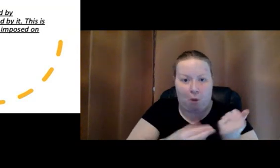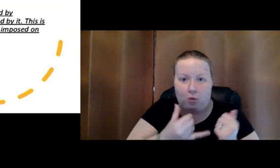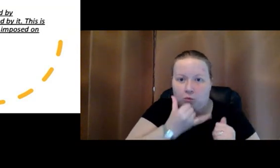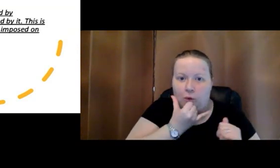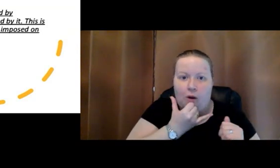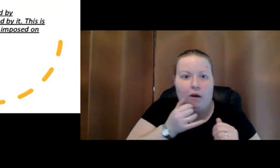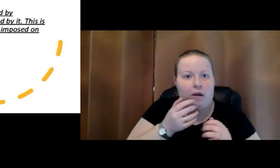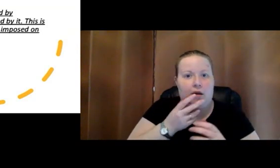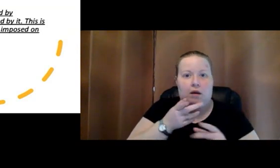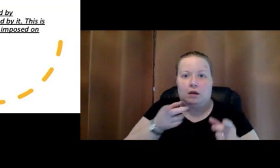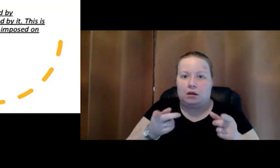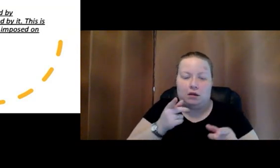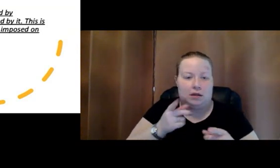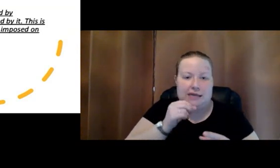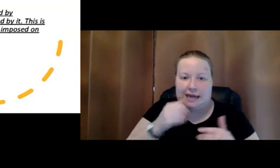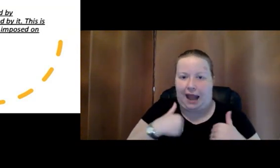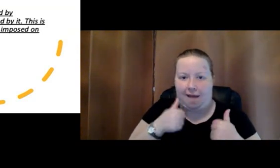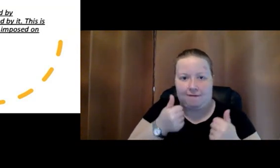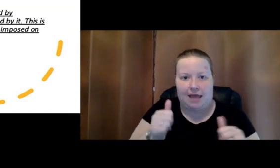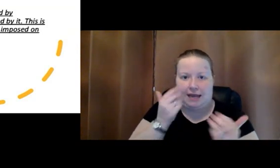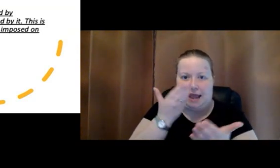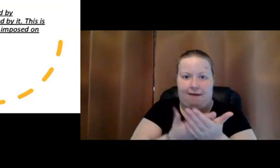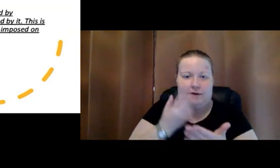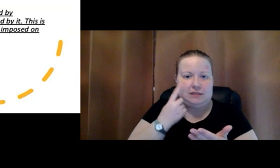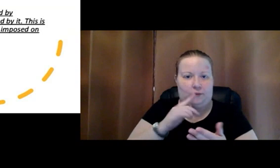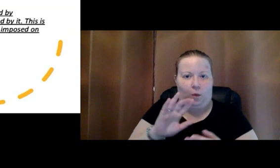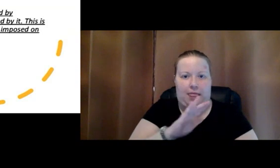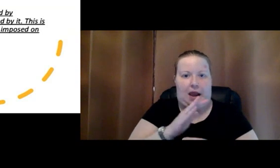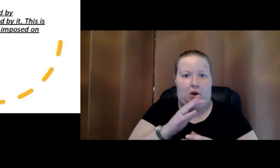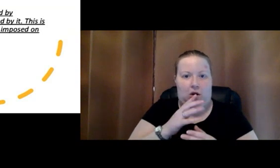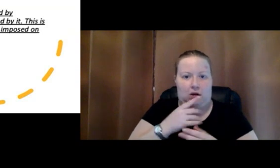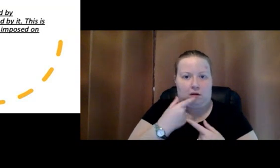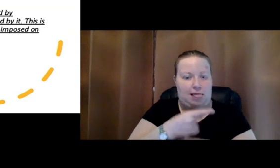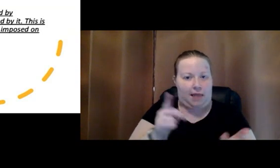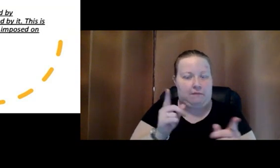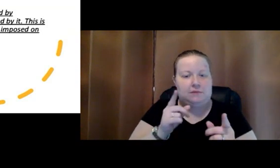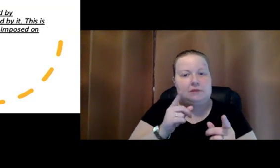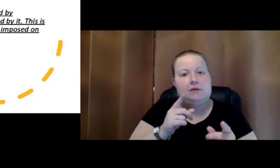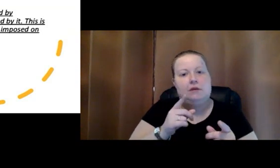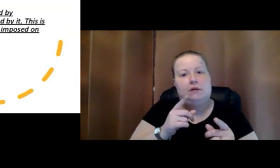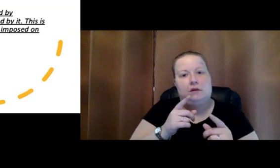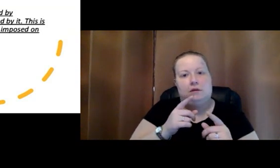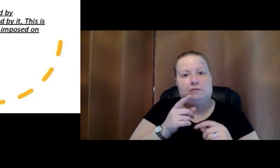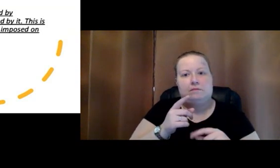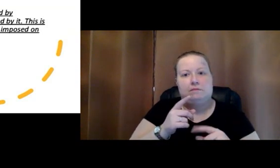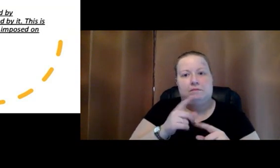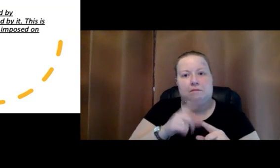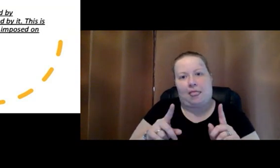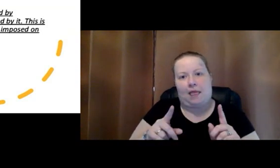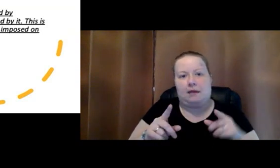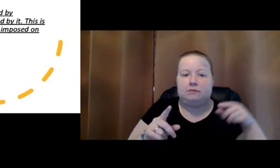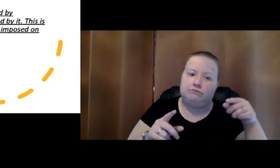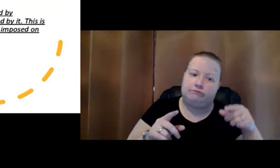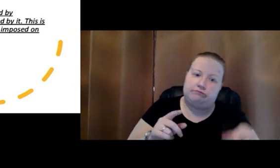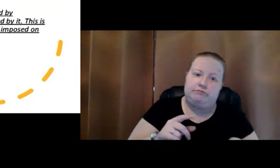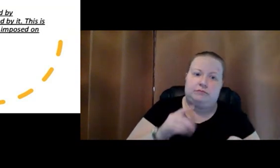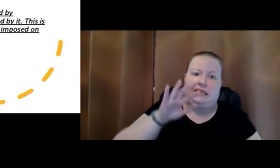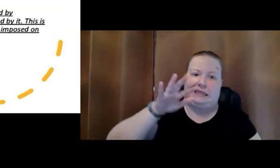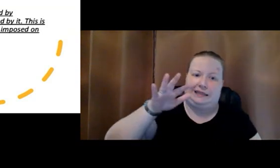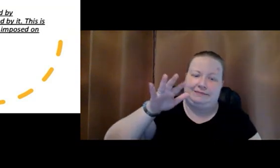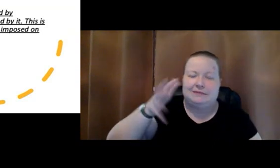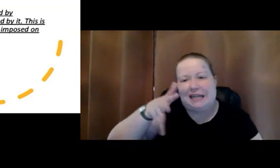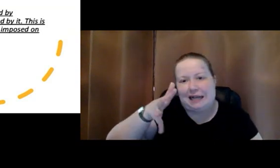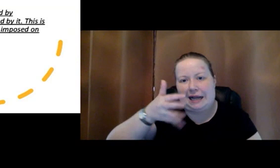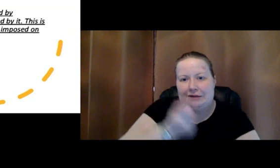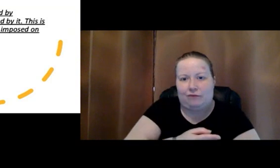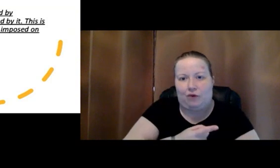any evidence whatsoever for the kind of claims that they were making, even though it turned out that Cotton Mather was sort of kind of right, given the